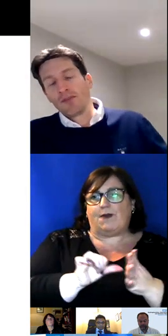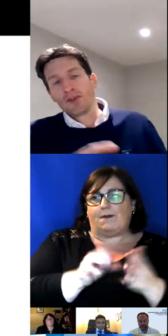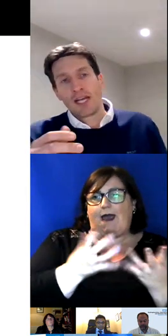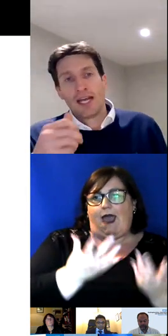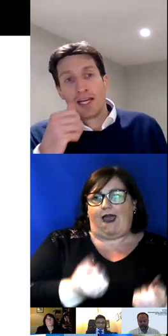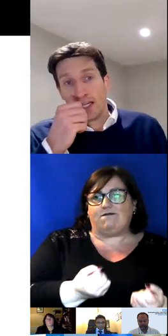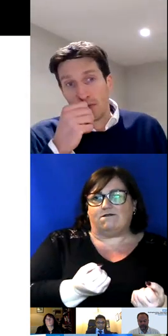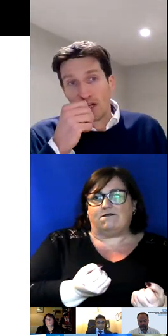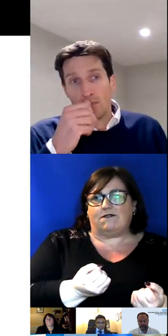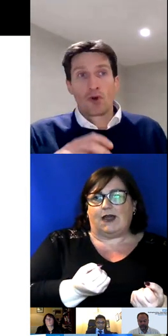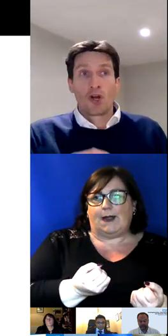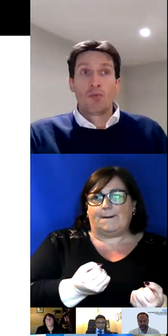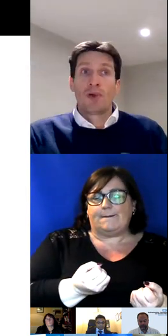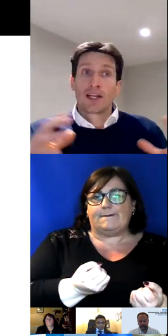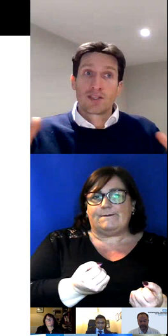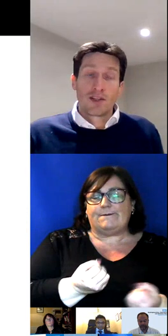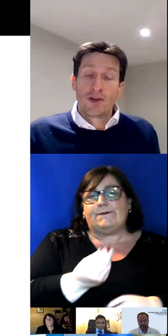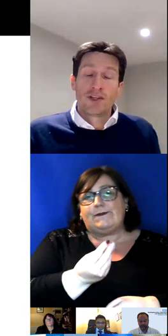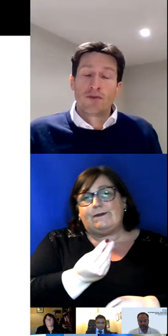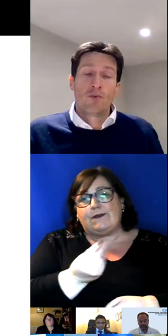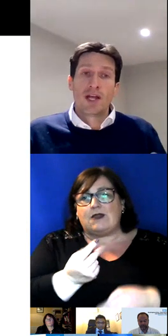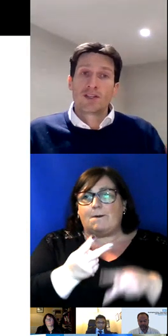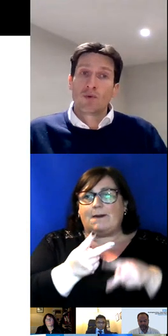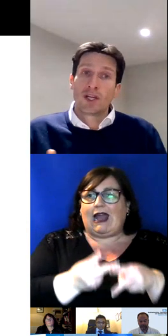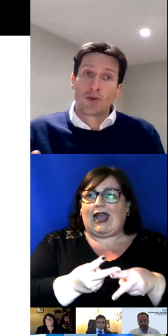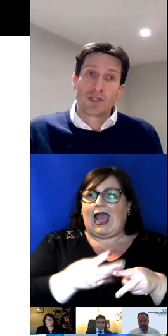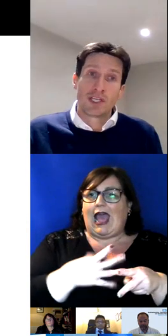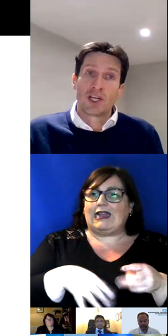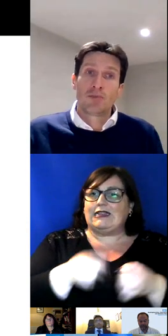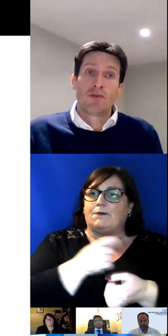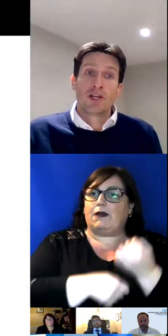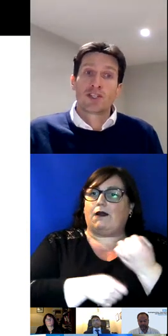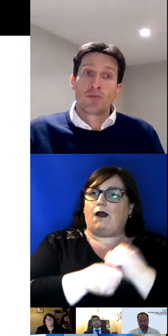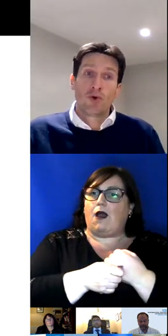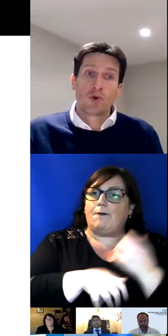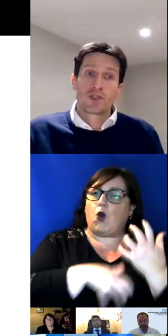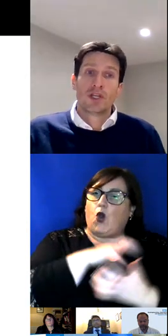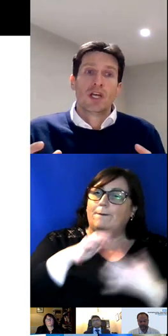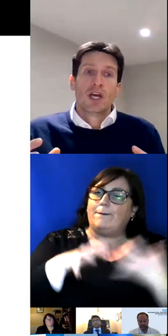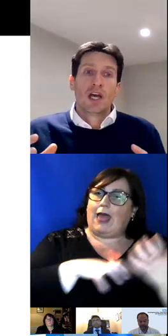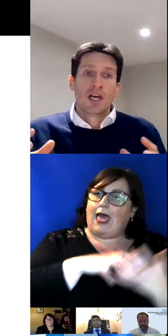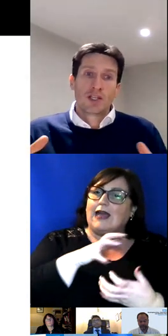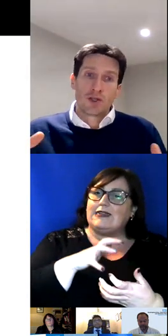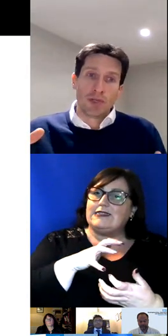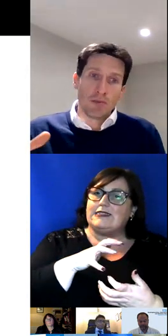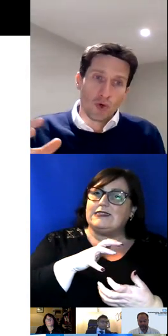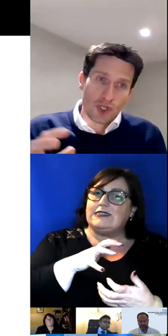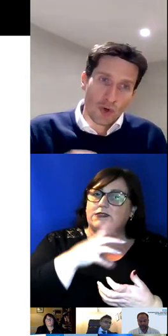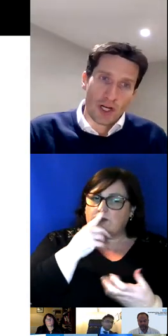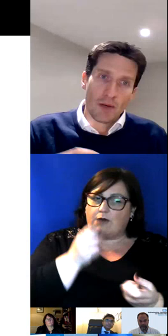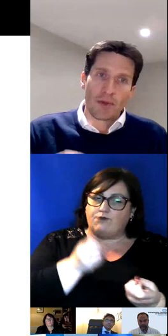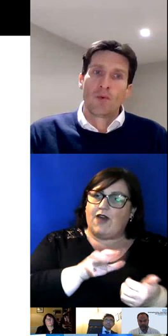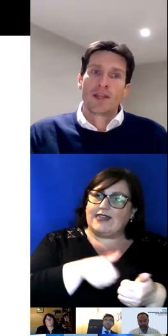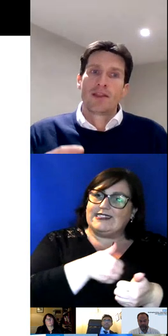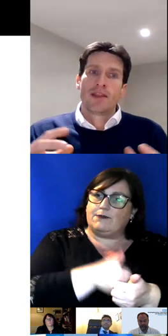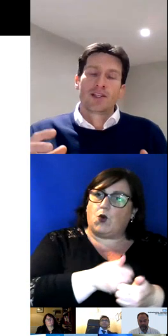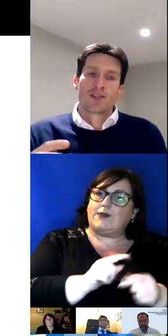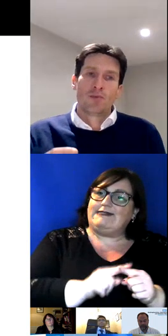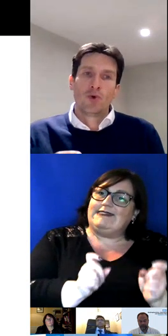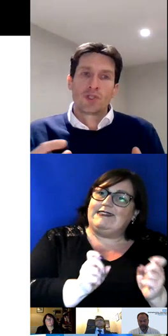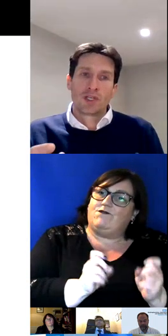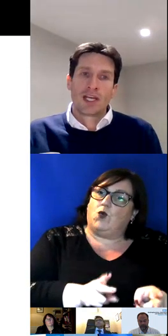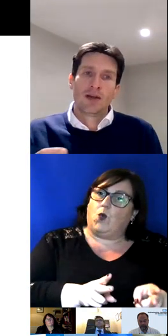As some of those care needs become more complex, that there are different ways that we could potentially provide support to be more joined up in the way